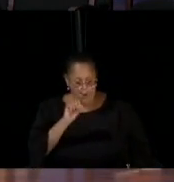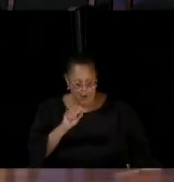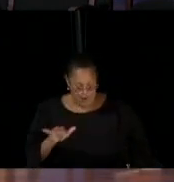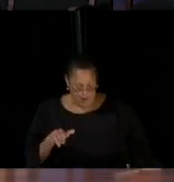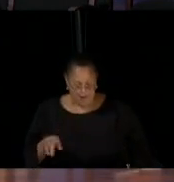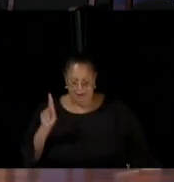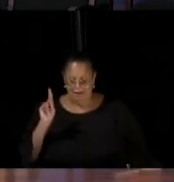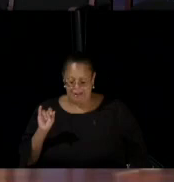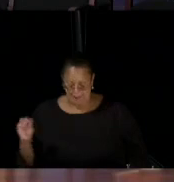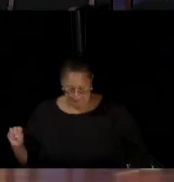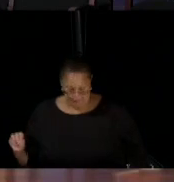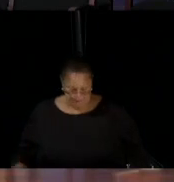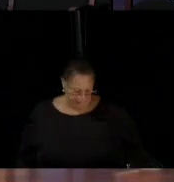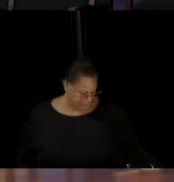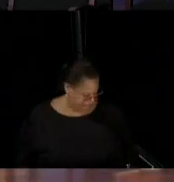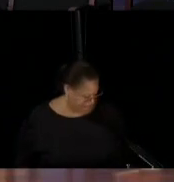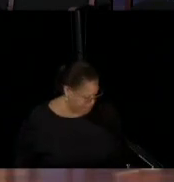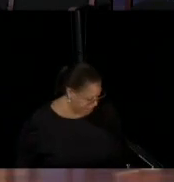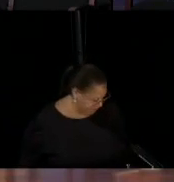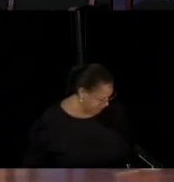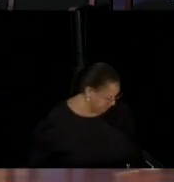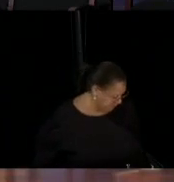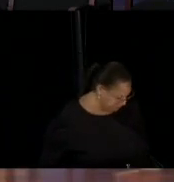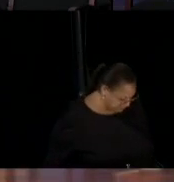Joy Kim.